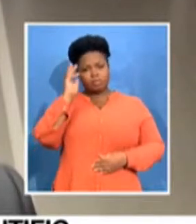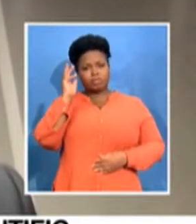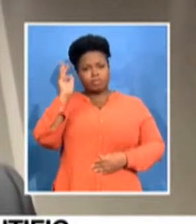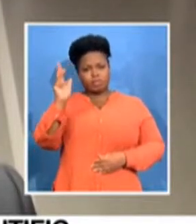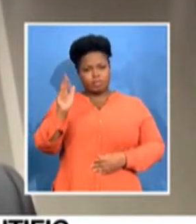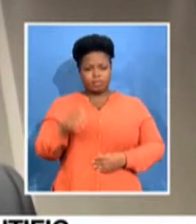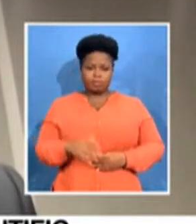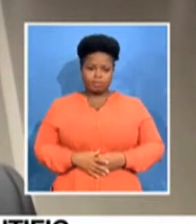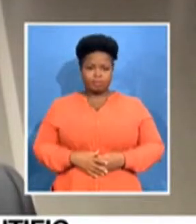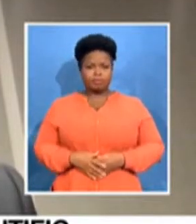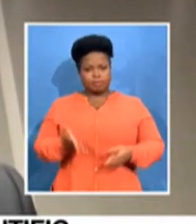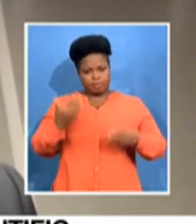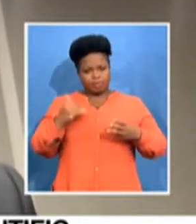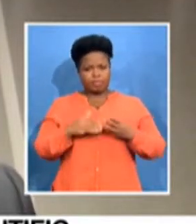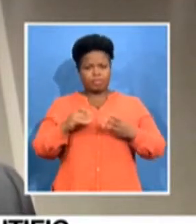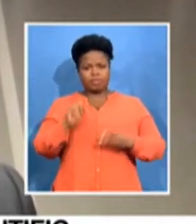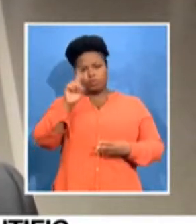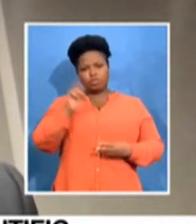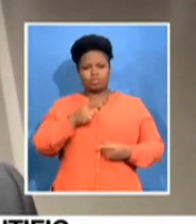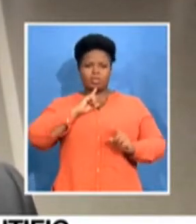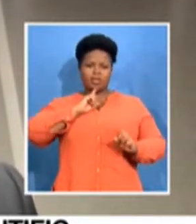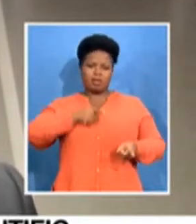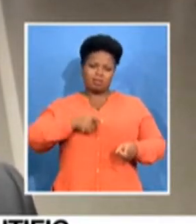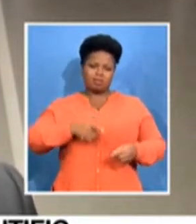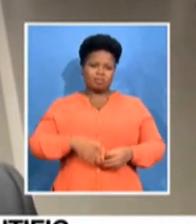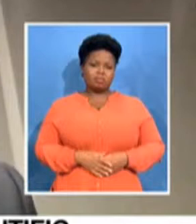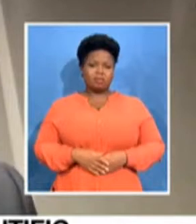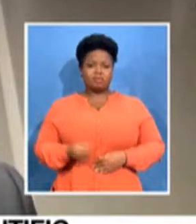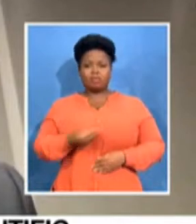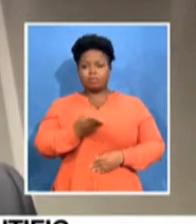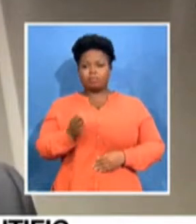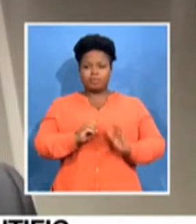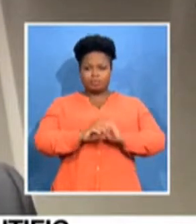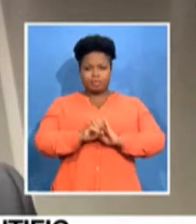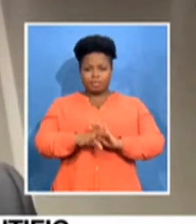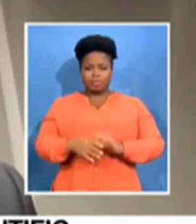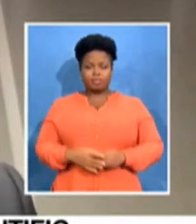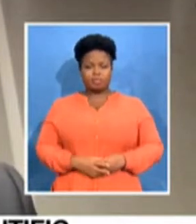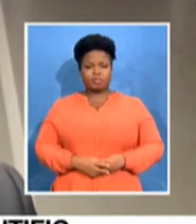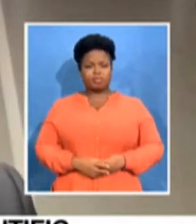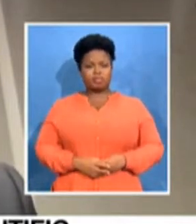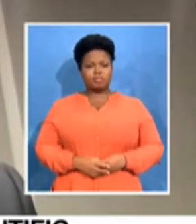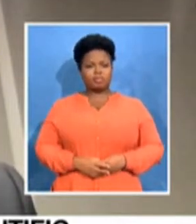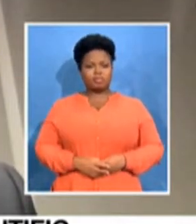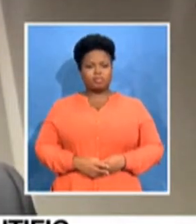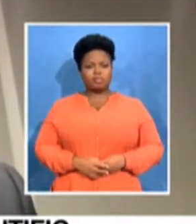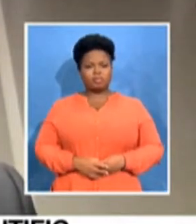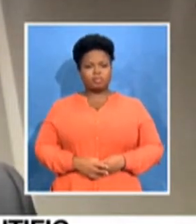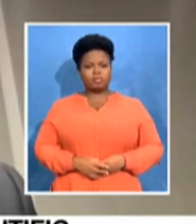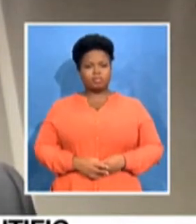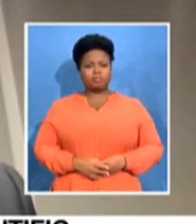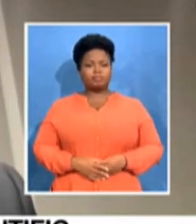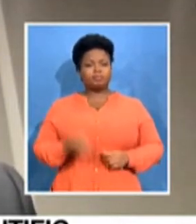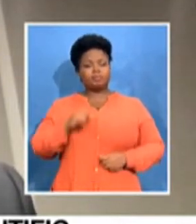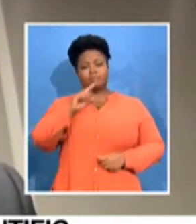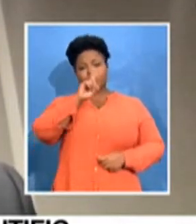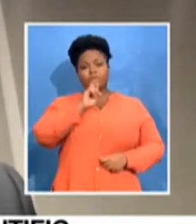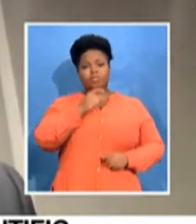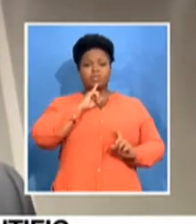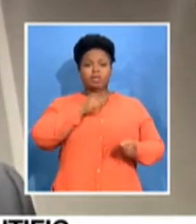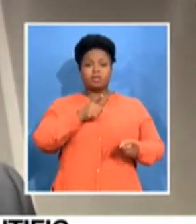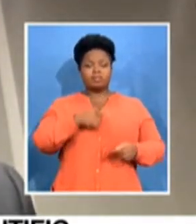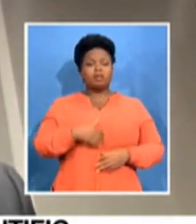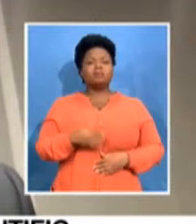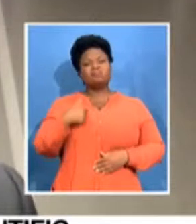answers from members of the media. For the question and answer session, we advise that members of the media send